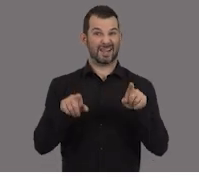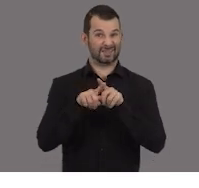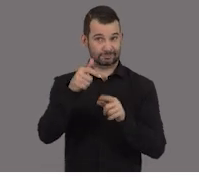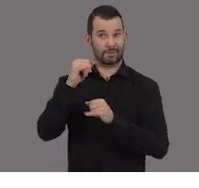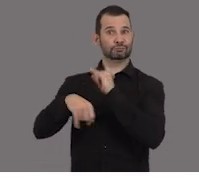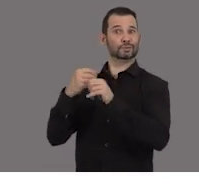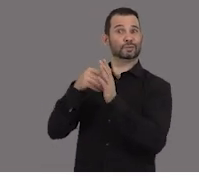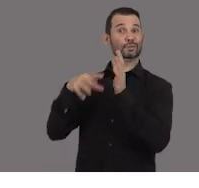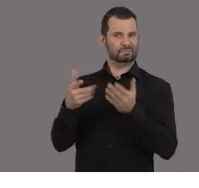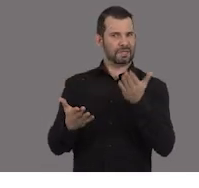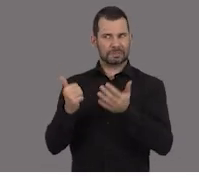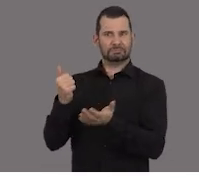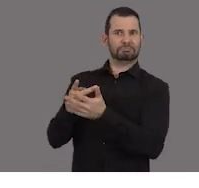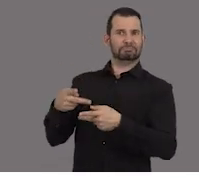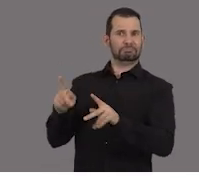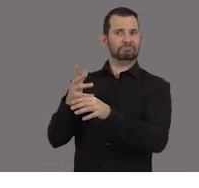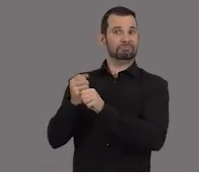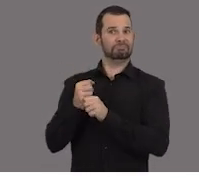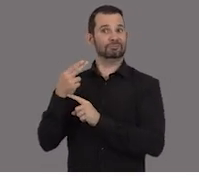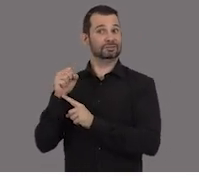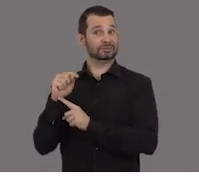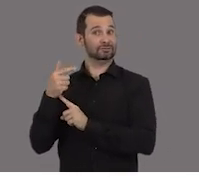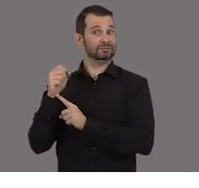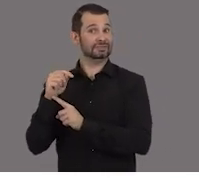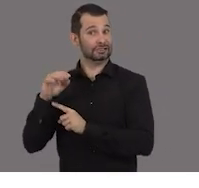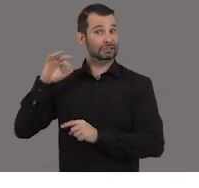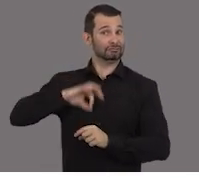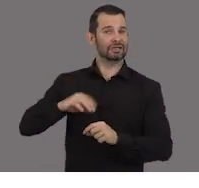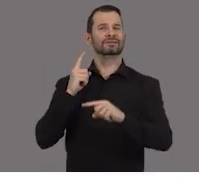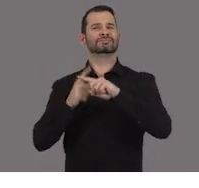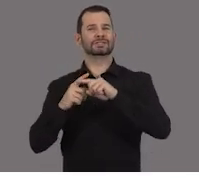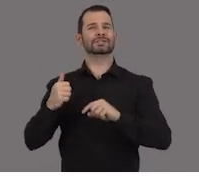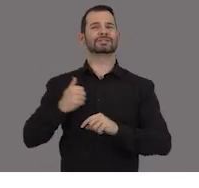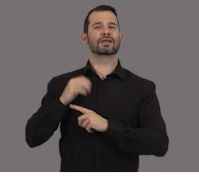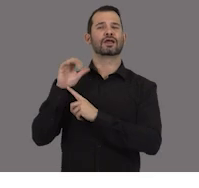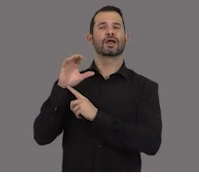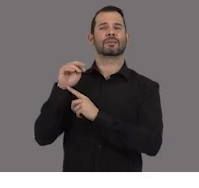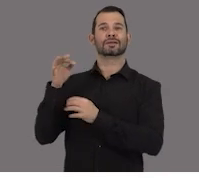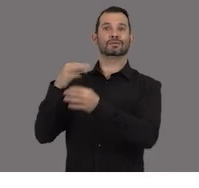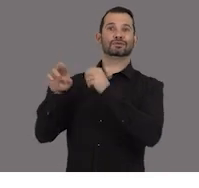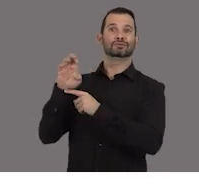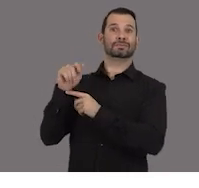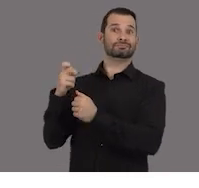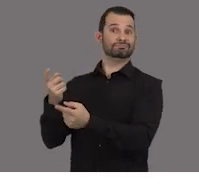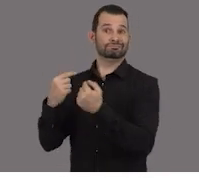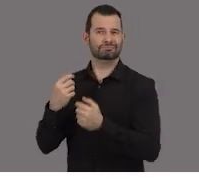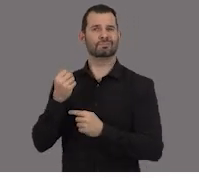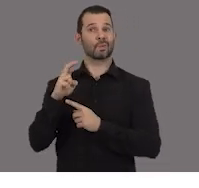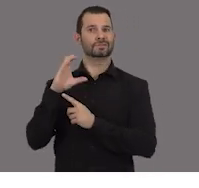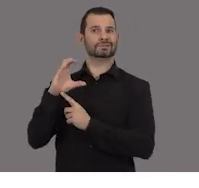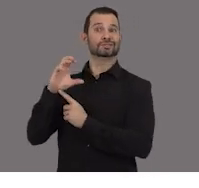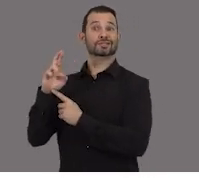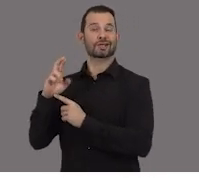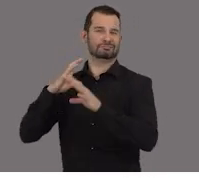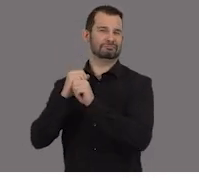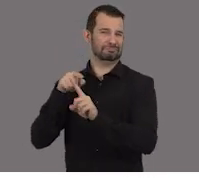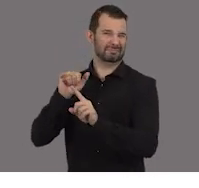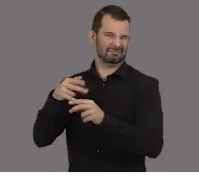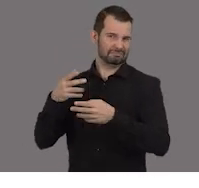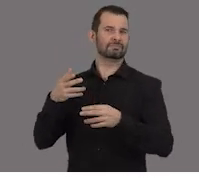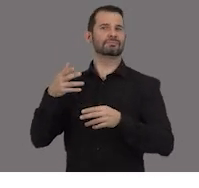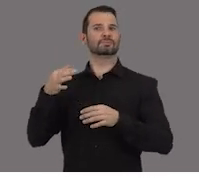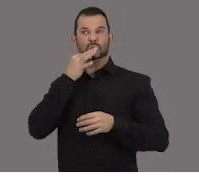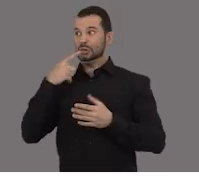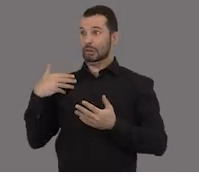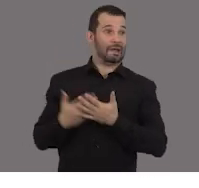canada.ca/GST-HST-credit. As an international student, you may be eligible for the GST/HST credit and the Canada